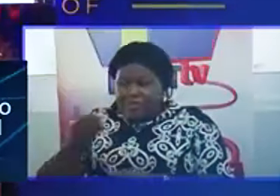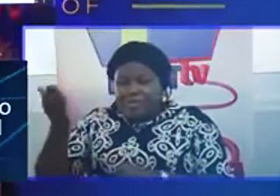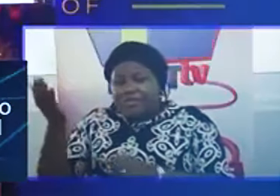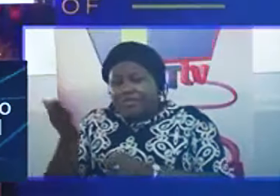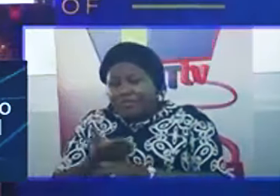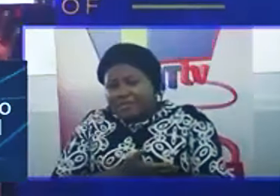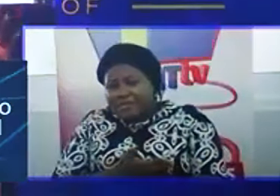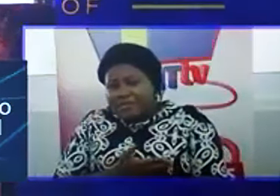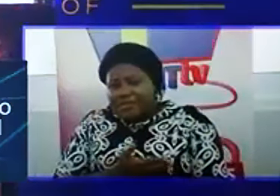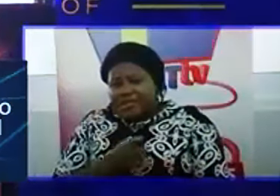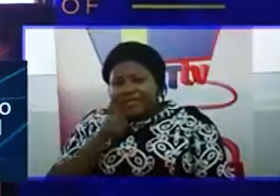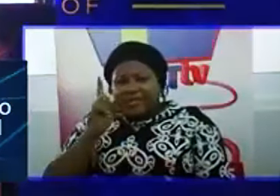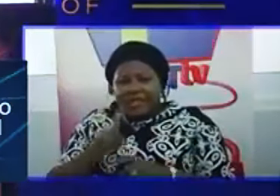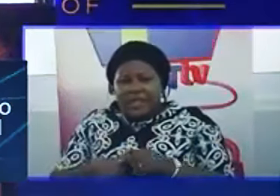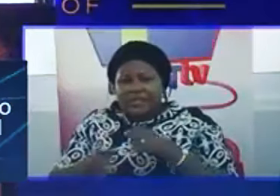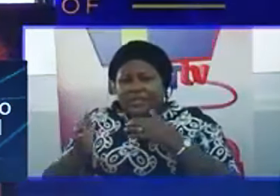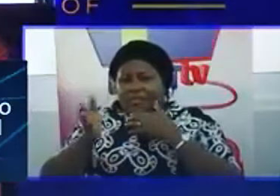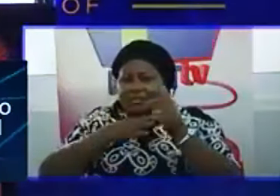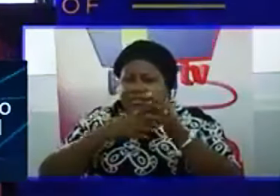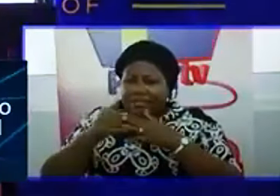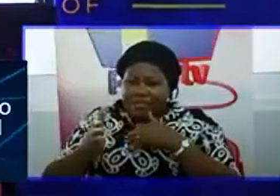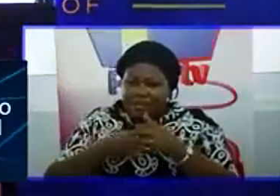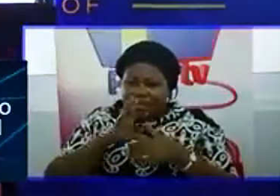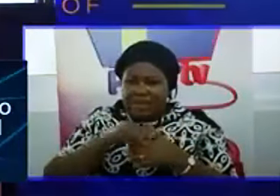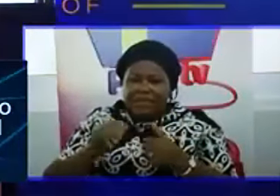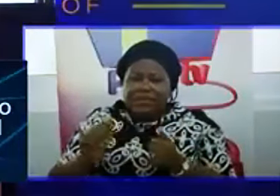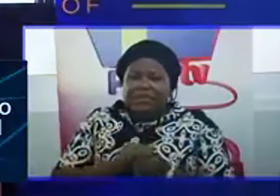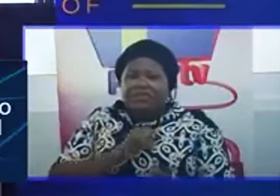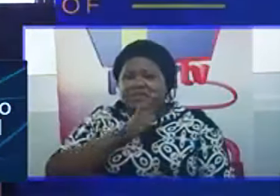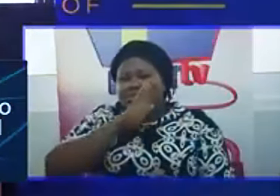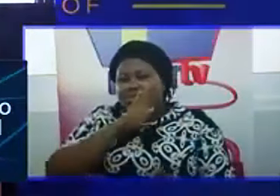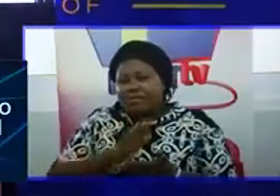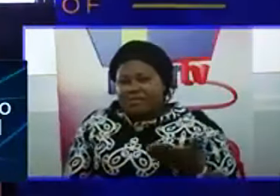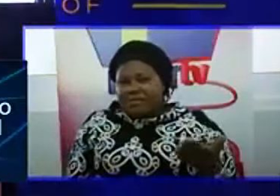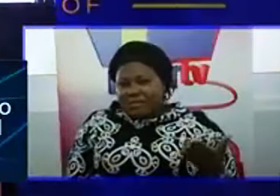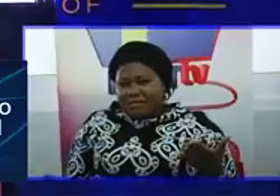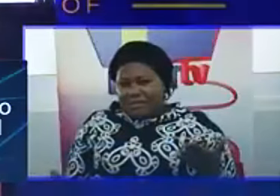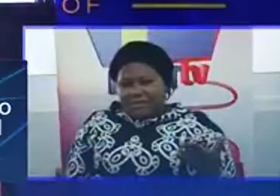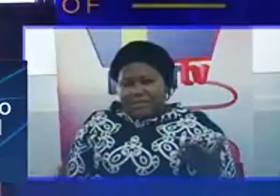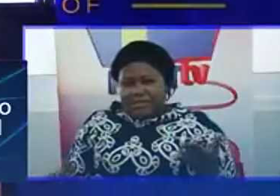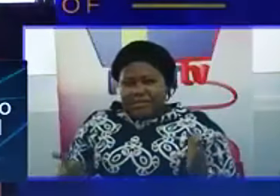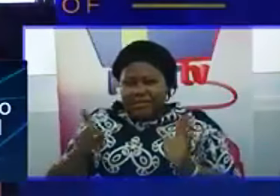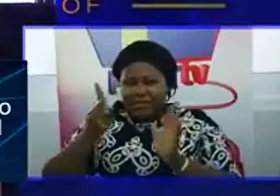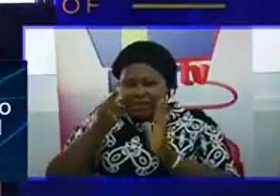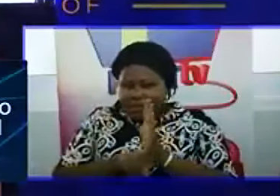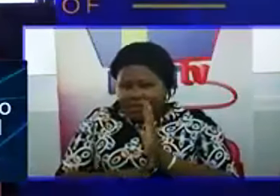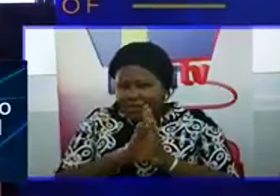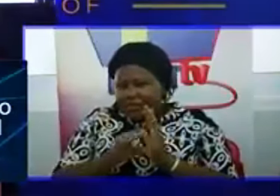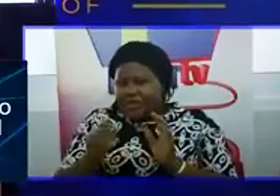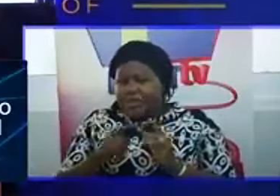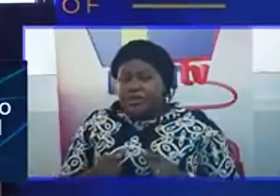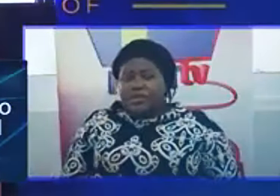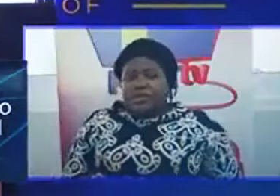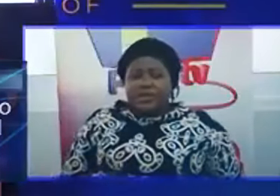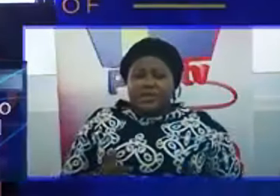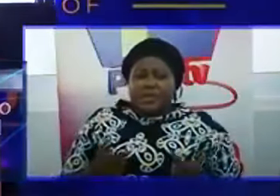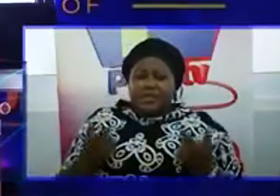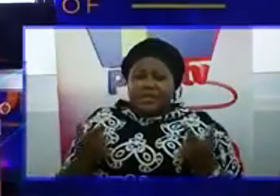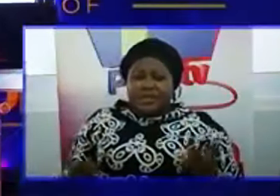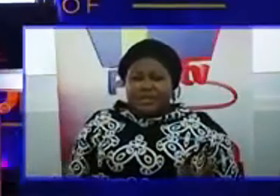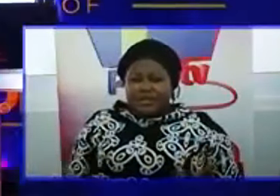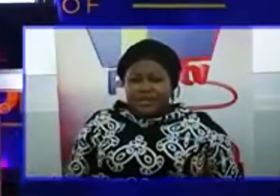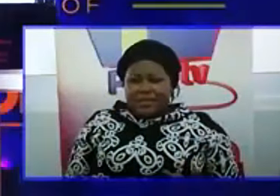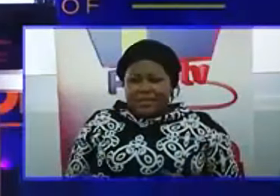kill and a time to heal. A time to tear down and a time to build. A time